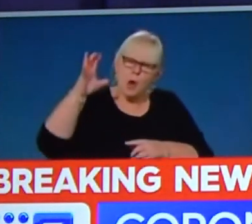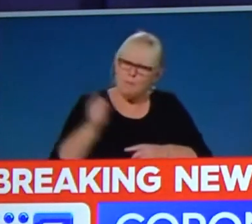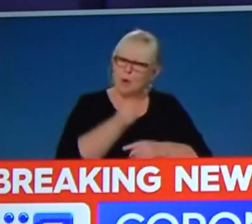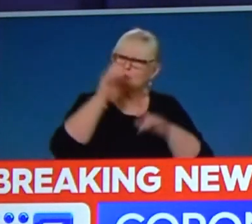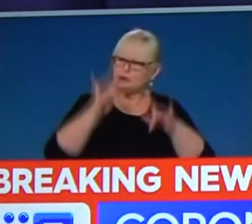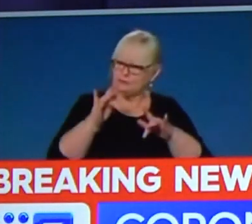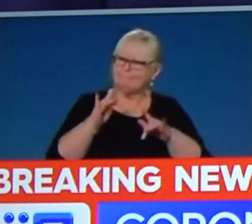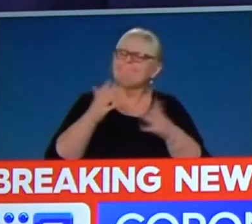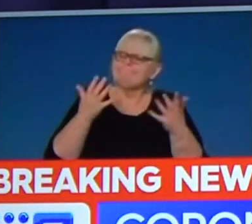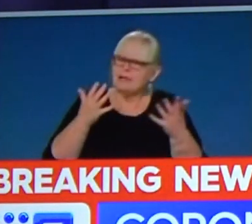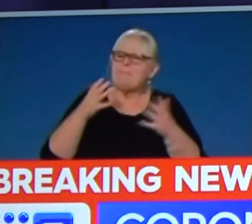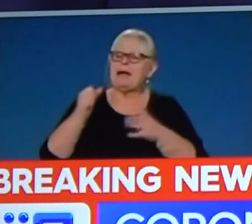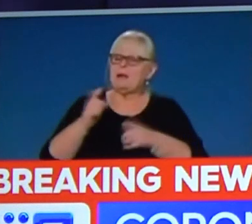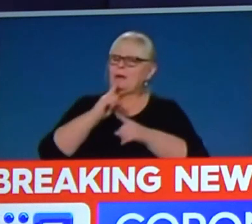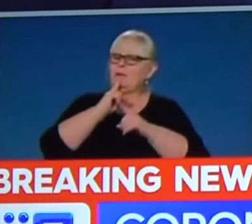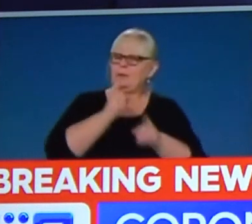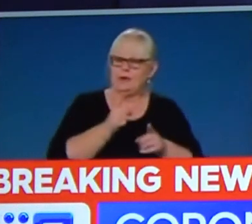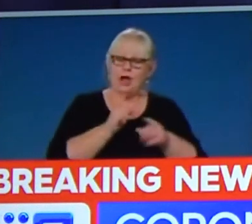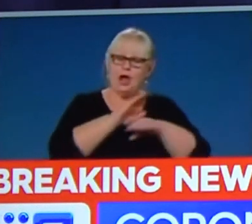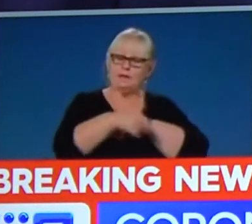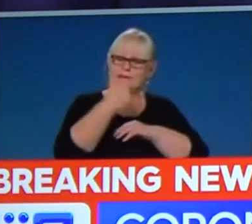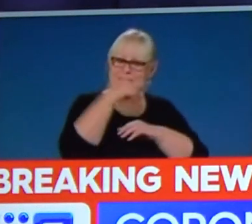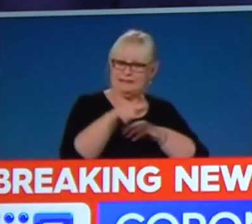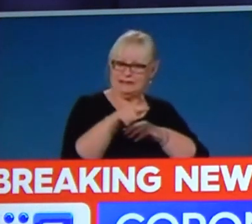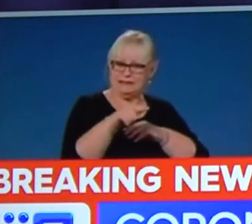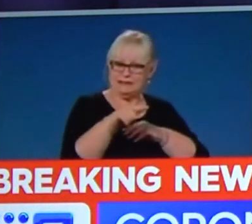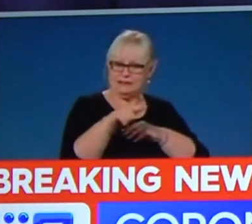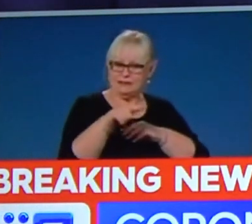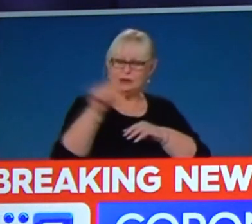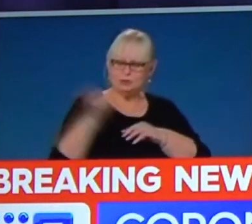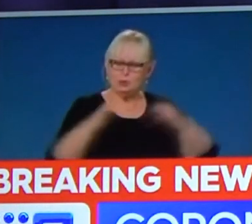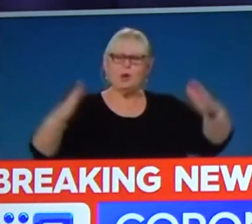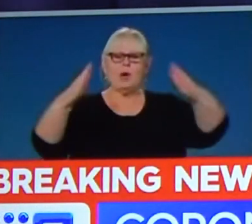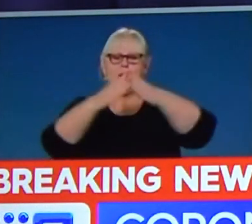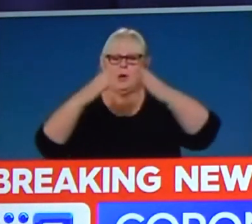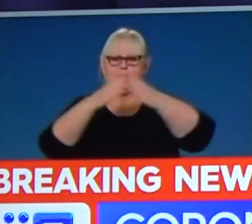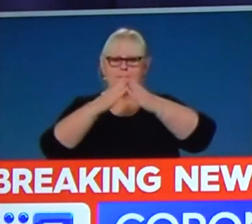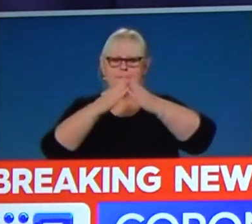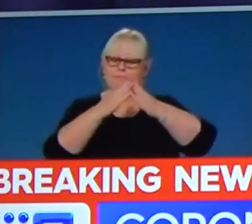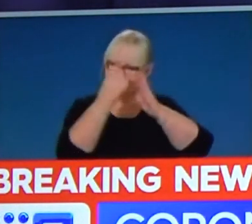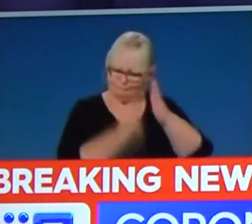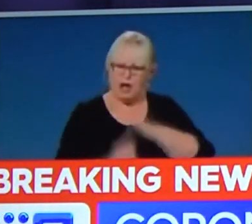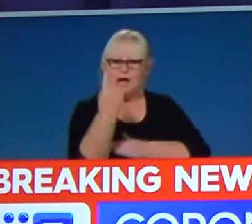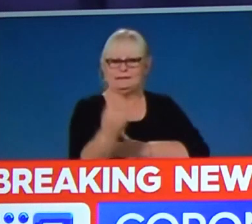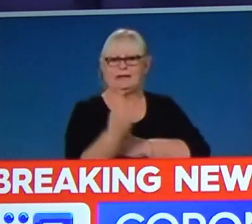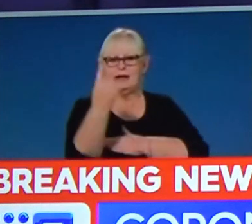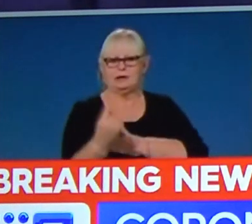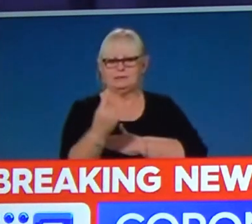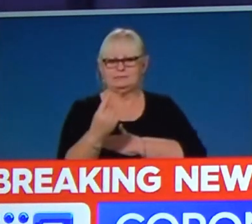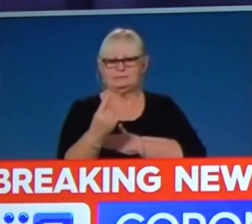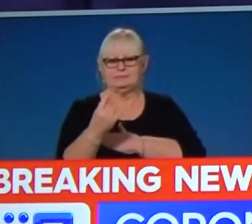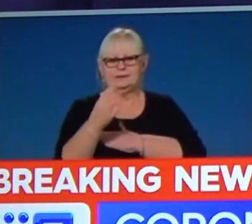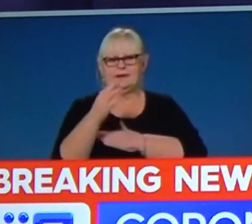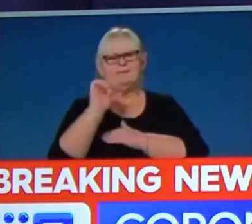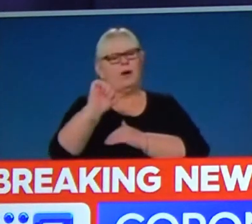this is strong advice, that people aged 70 and over should stay at home and self-isolate for their